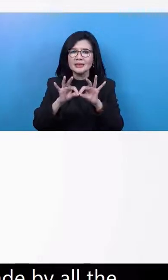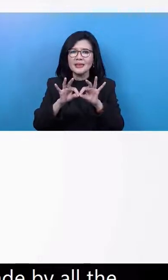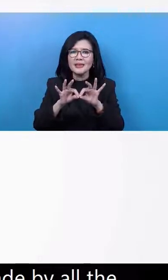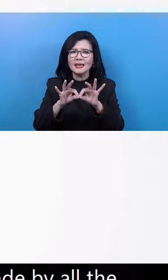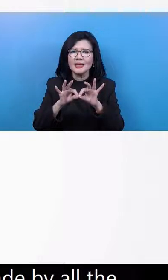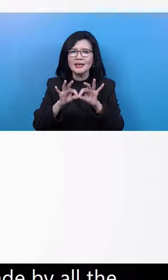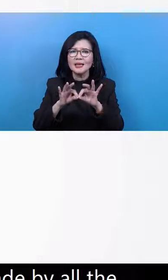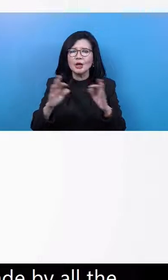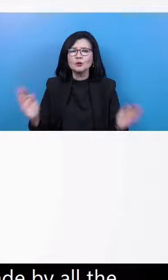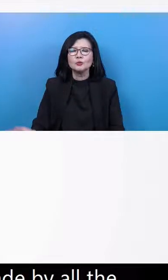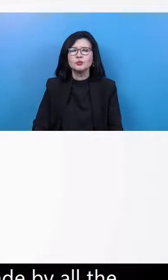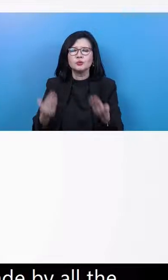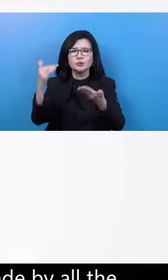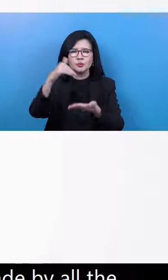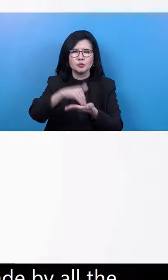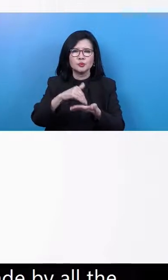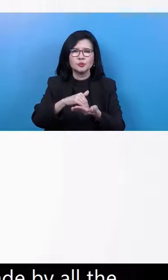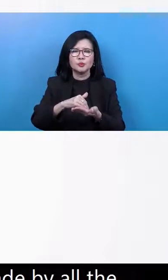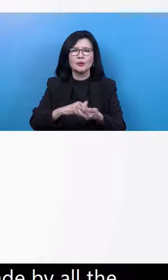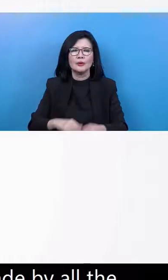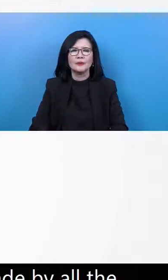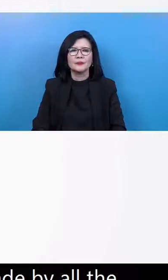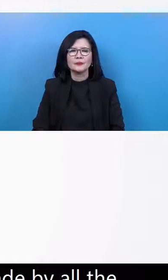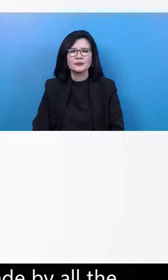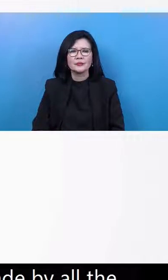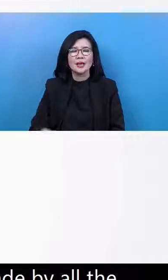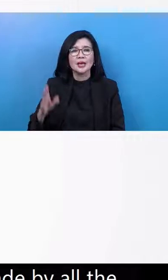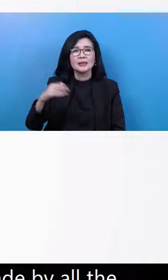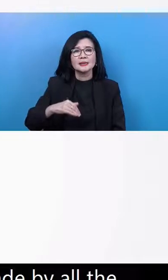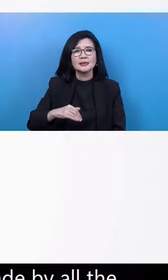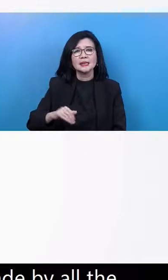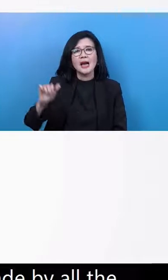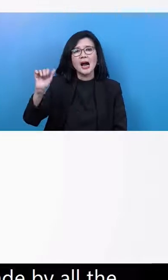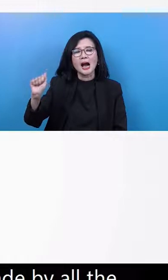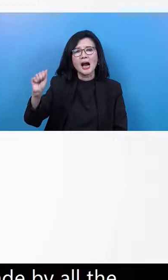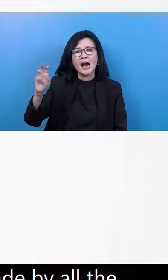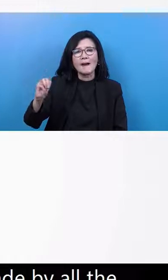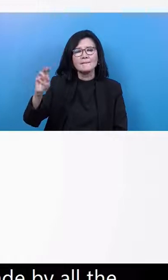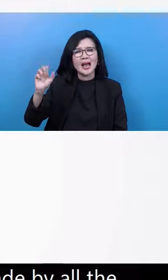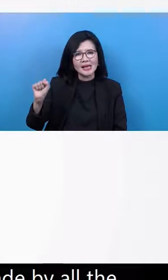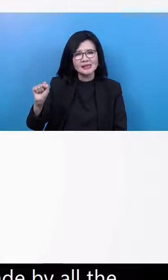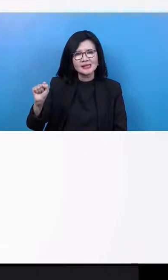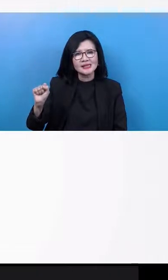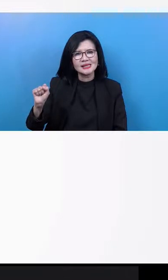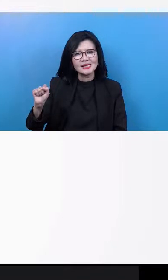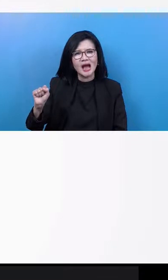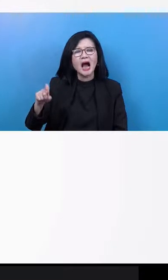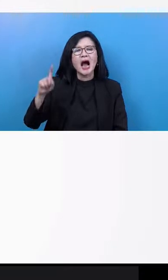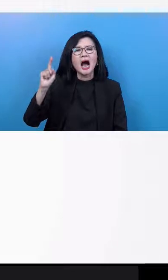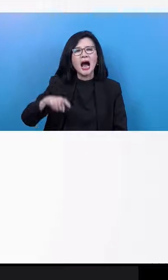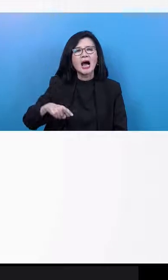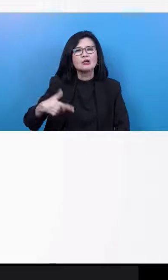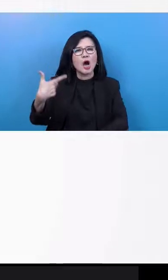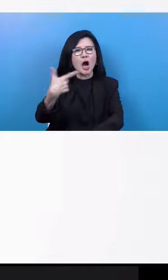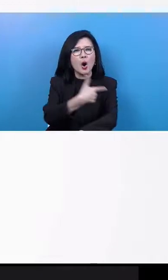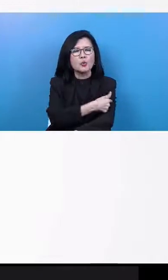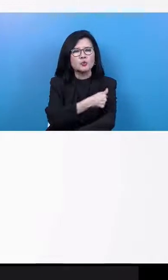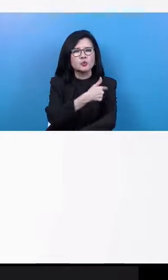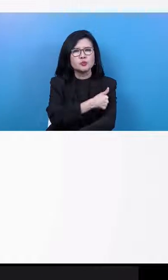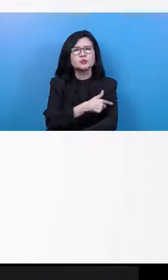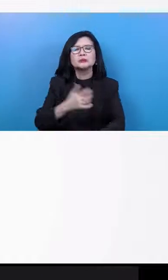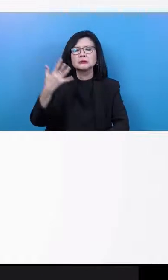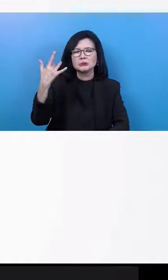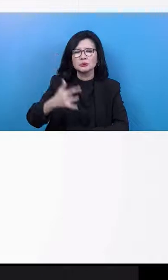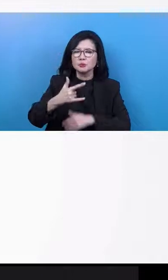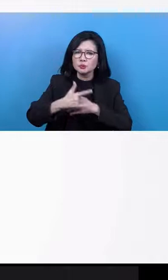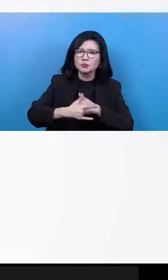the AMS in terms of the rolling out of their vaccination program. So I'm pleased to share that more than 65% of ASEAN population